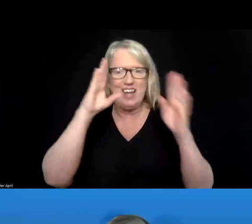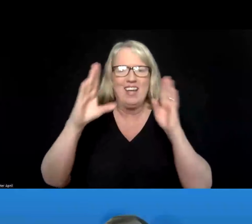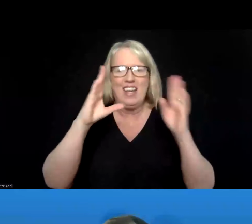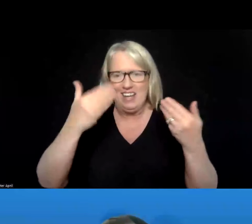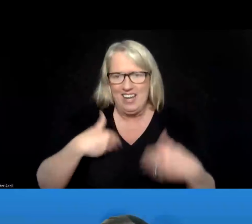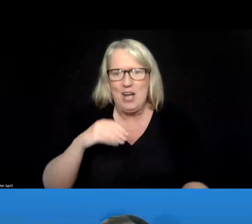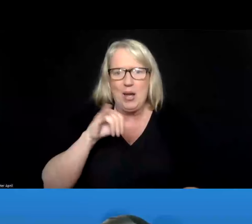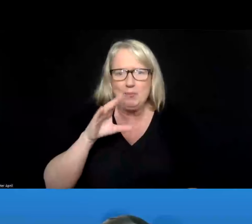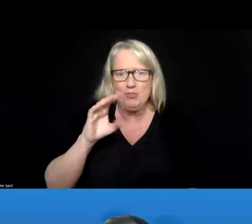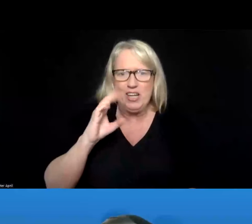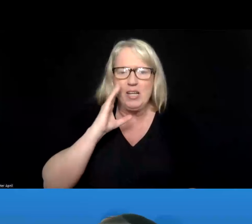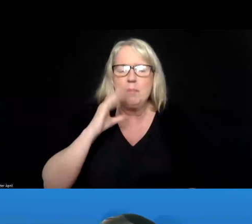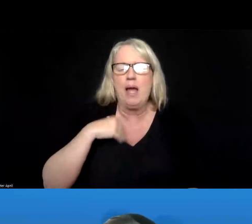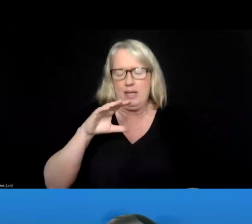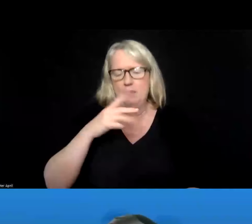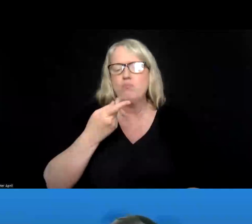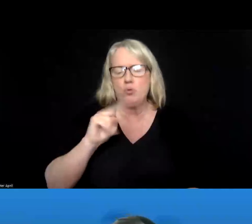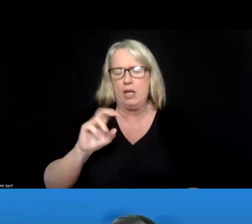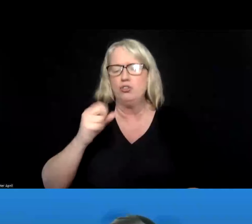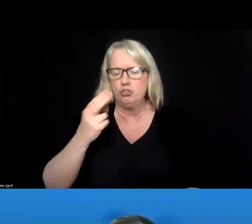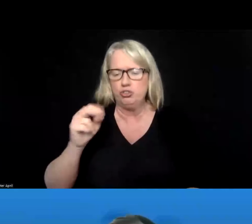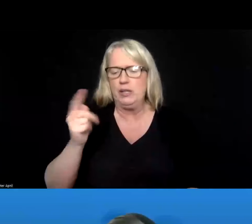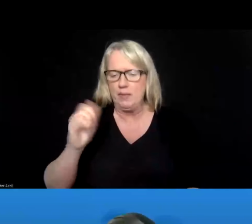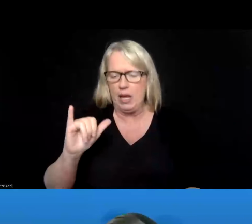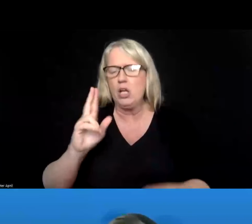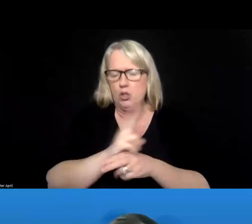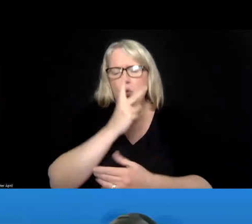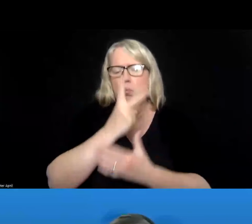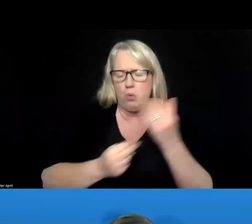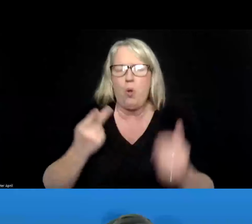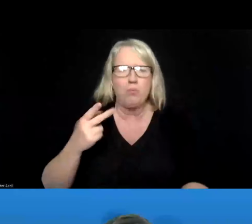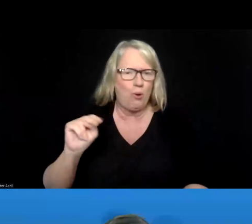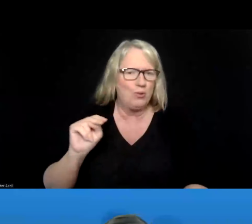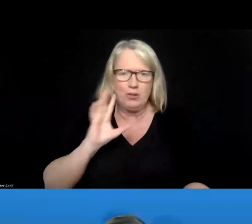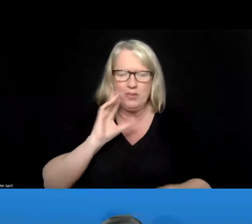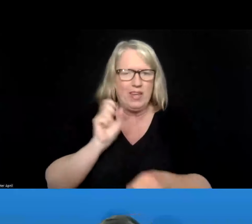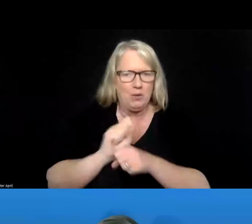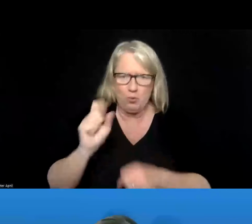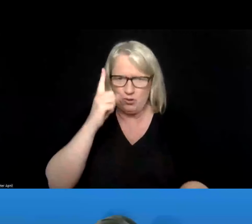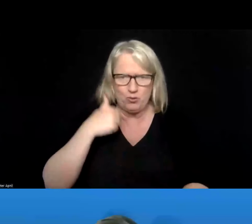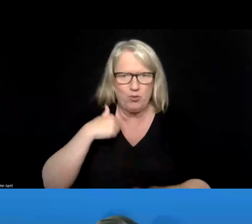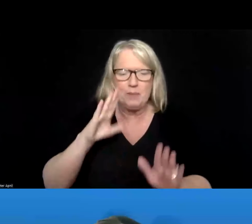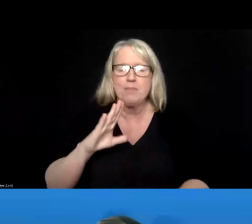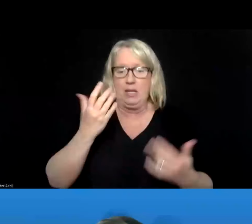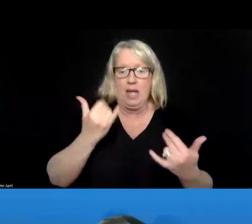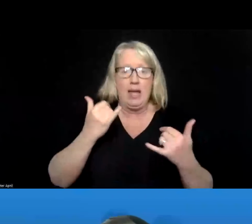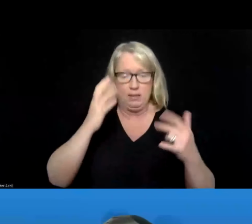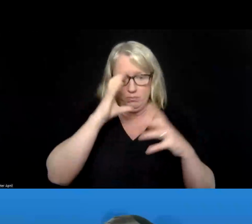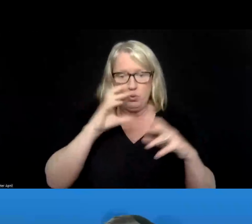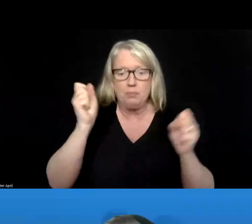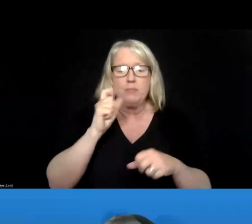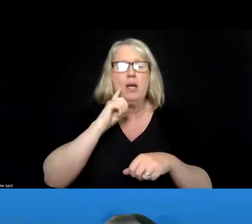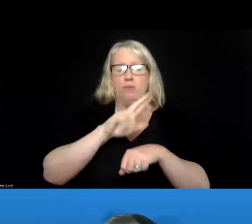Davis. My pronouns are she and they, and I use both sets of pronouns. They both work great. I am currently president of the